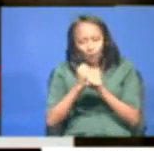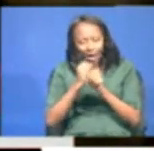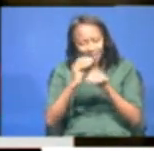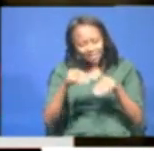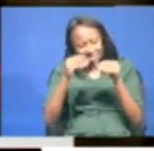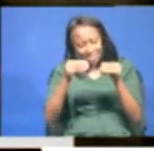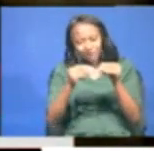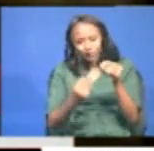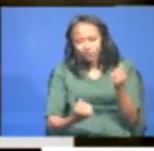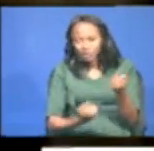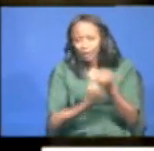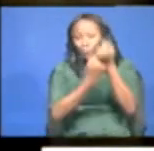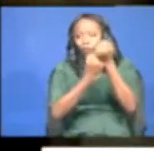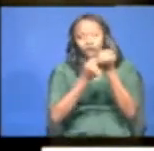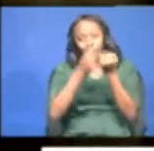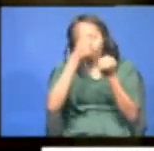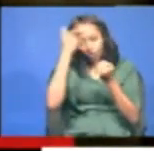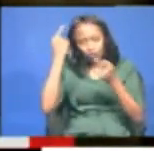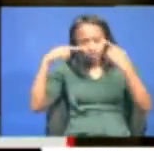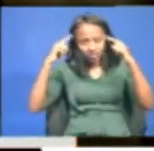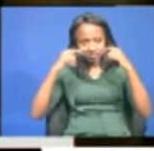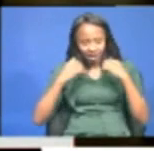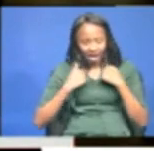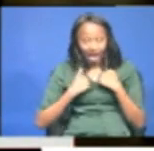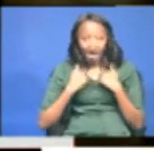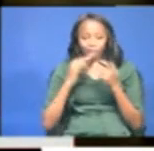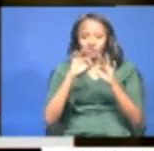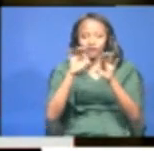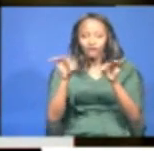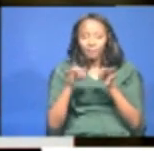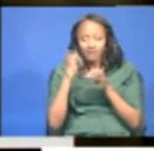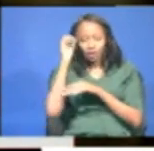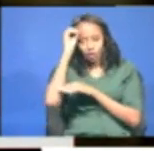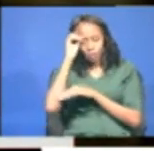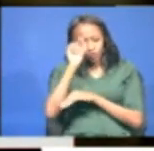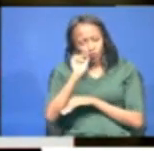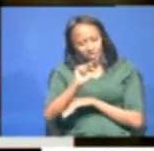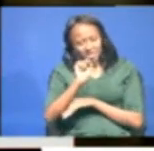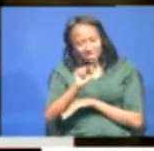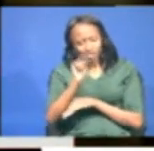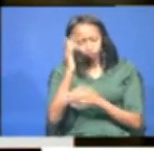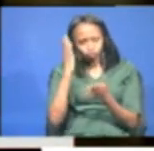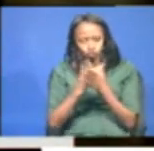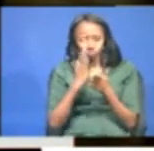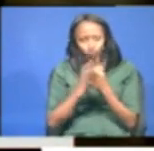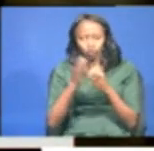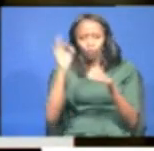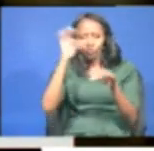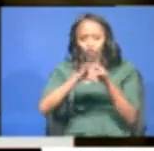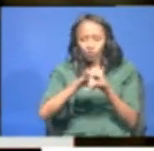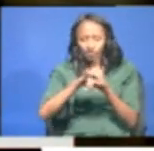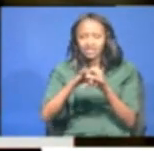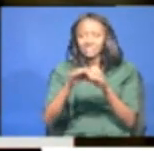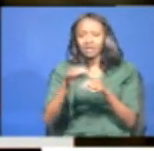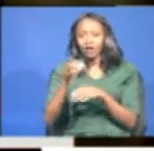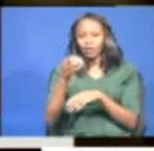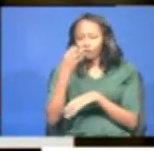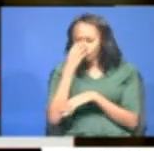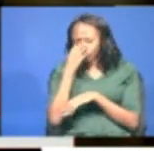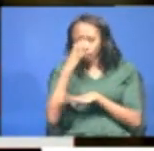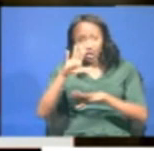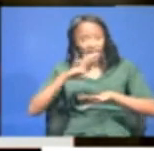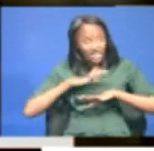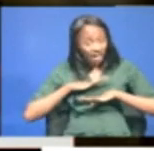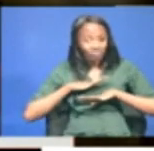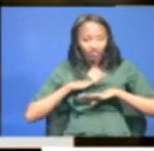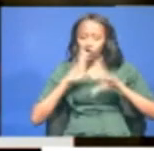My family is of the opinion, and rightly so, that electing President William Ruto is not enough. President William